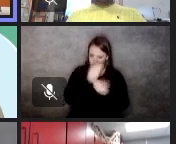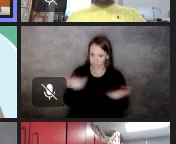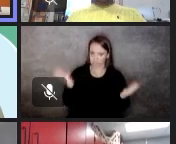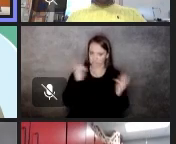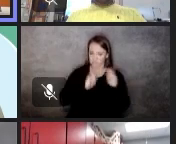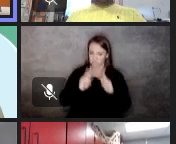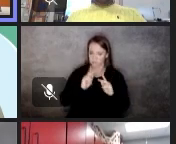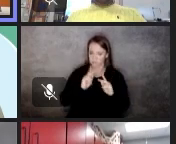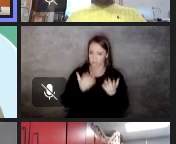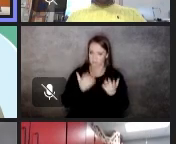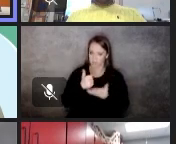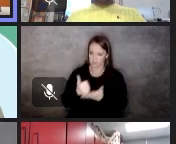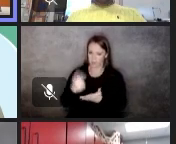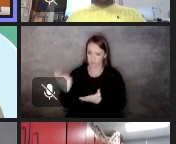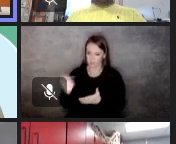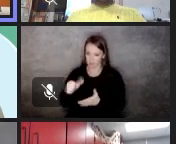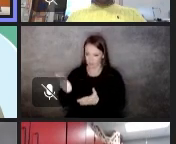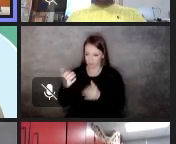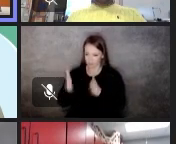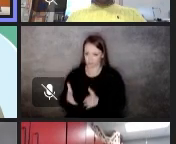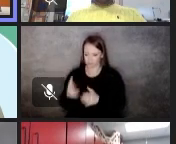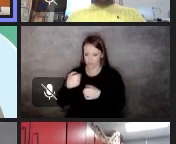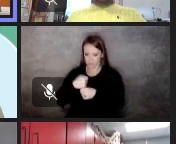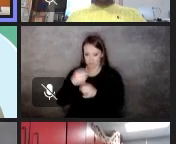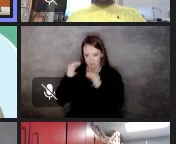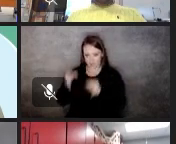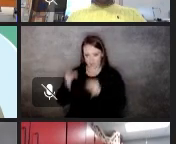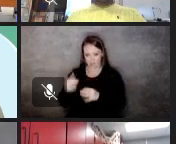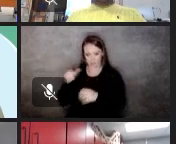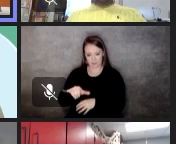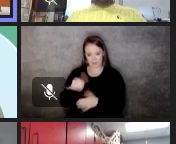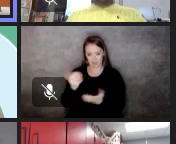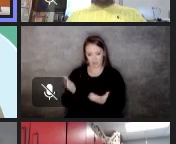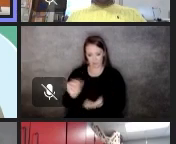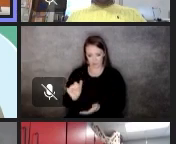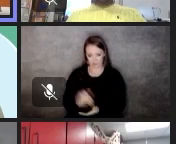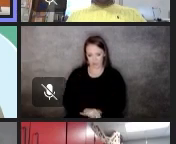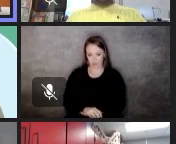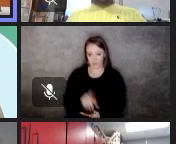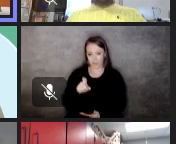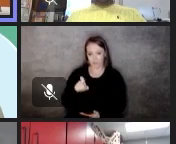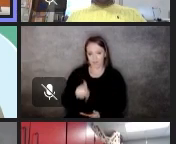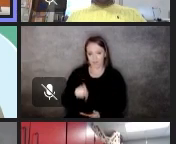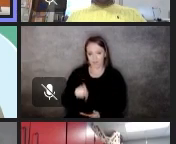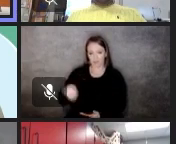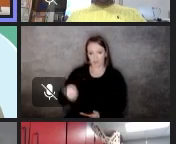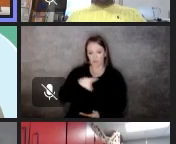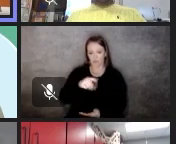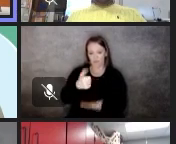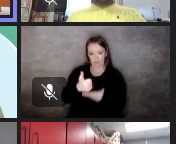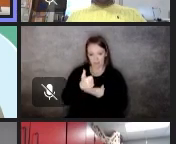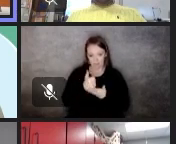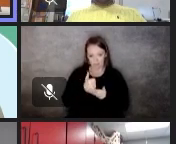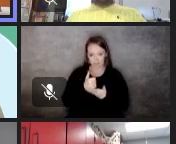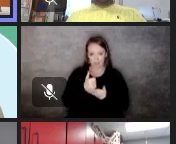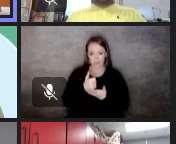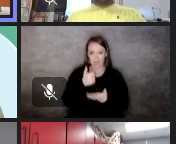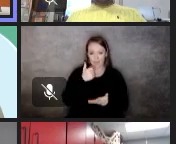as well. So I need you to help me help support the